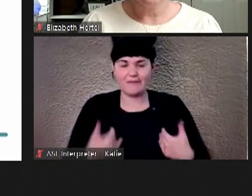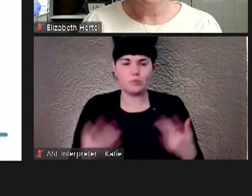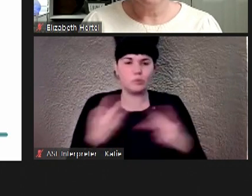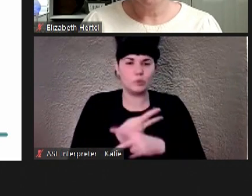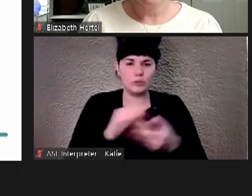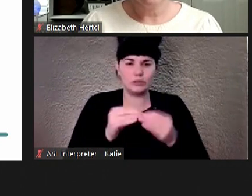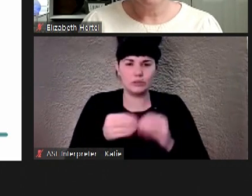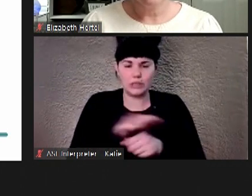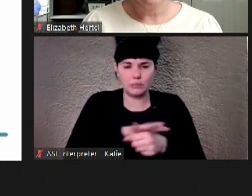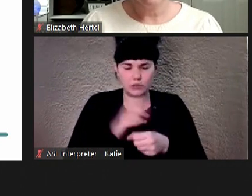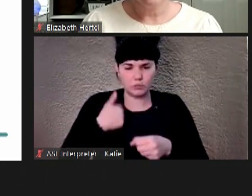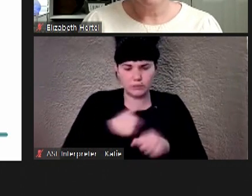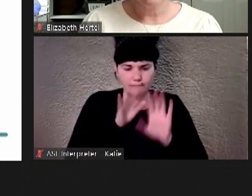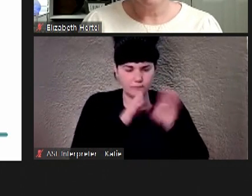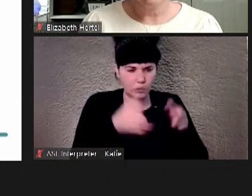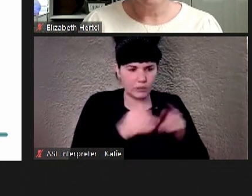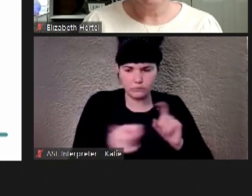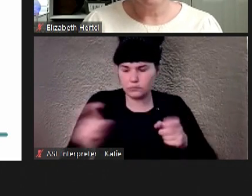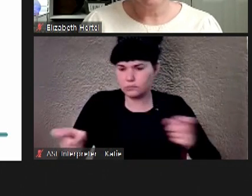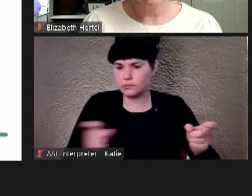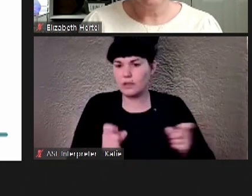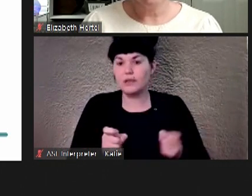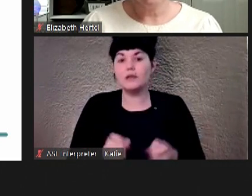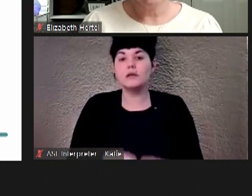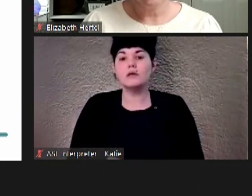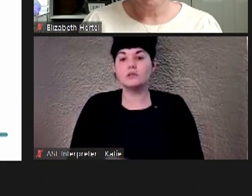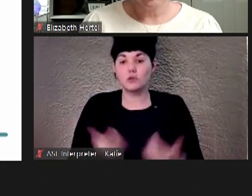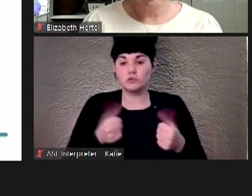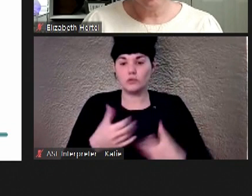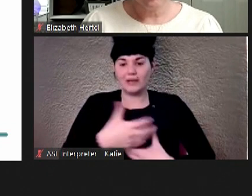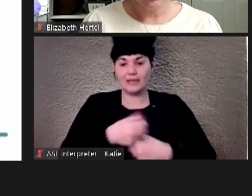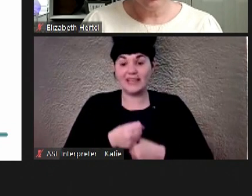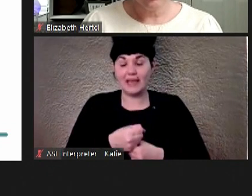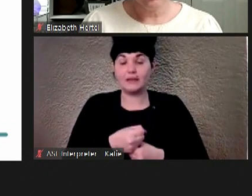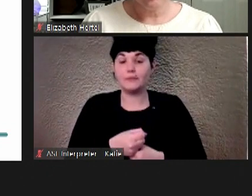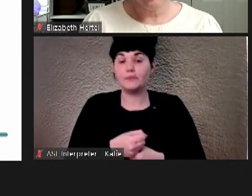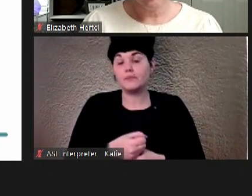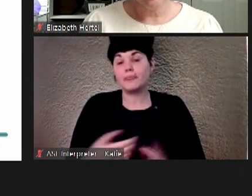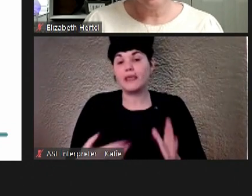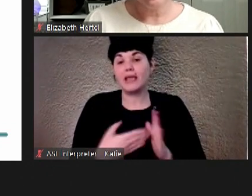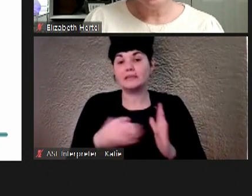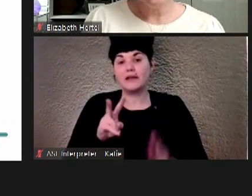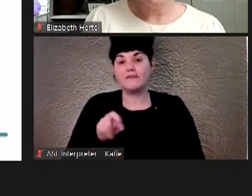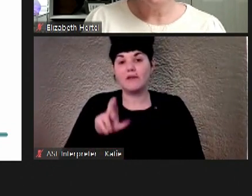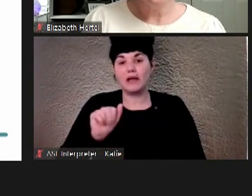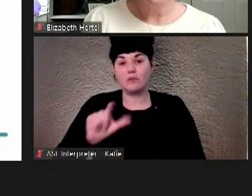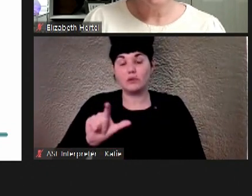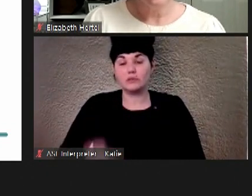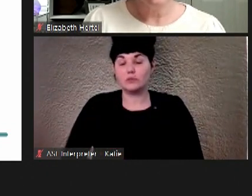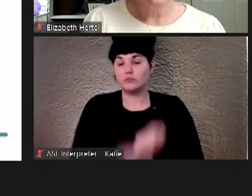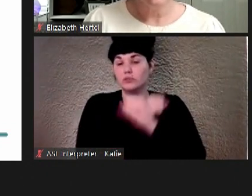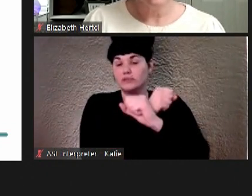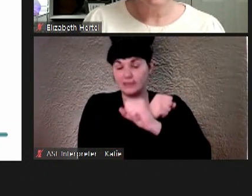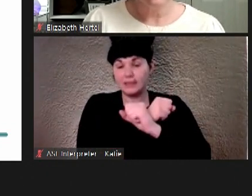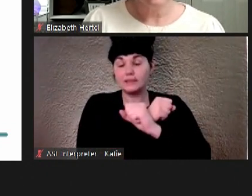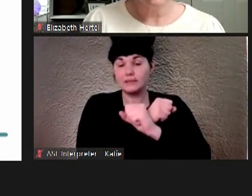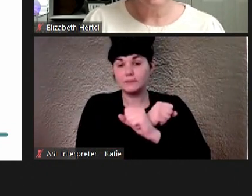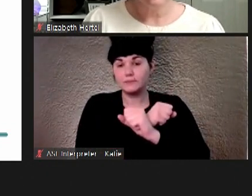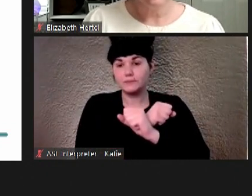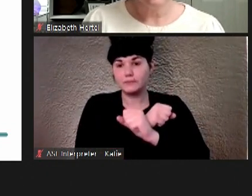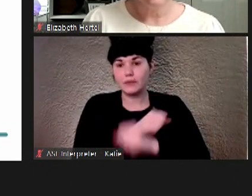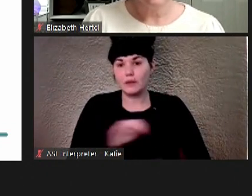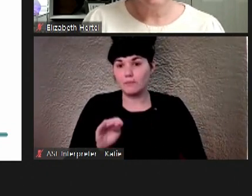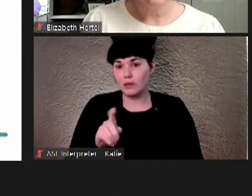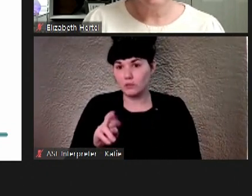on getting oral antivirals as part of our toolkit to prevent against severe outcomes. Monoclonal